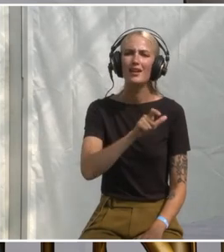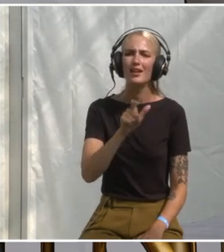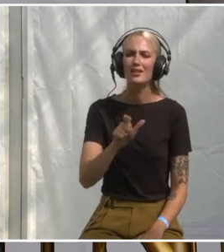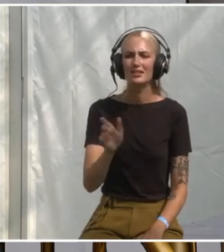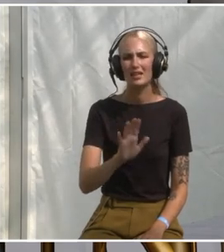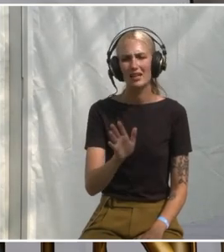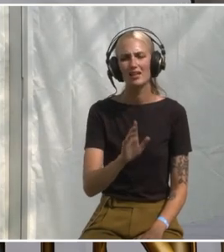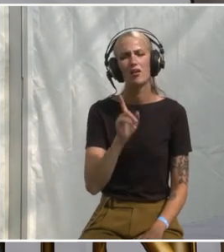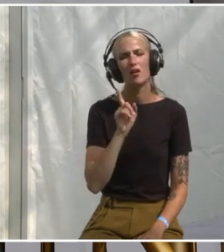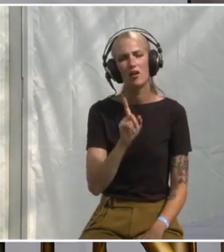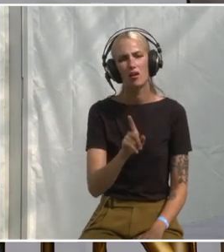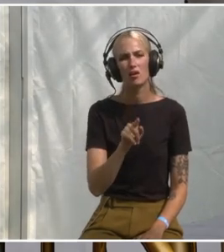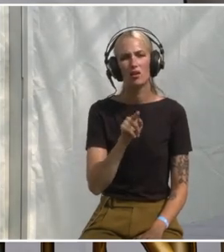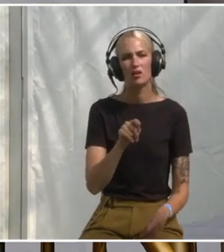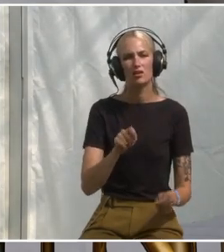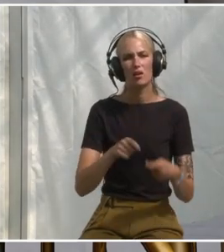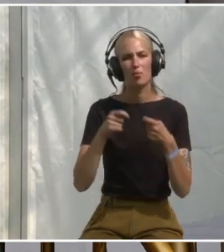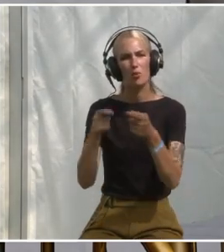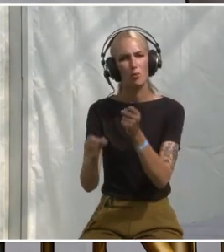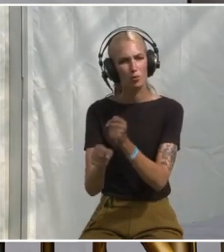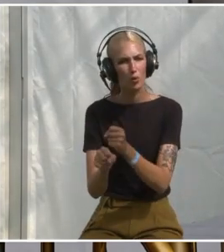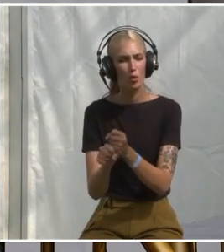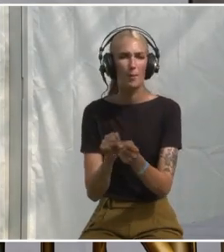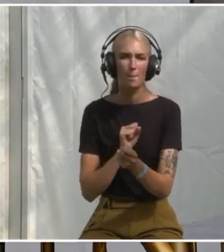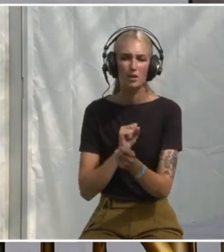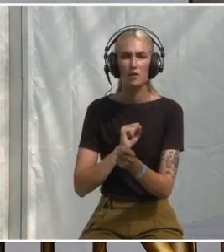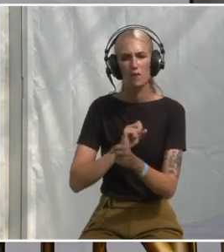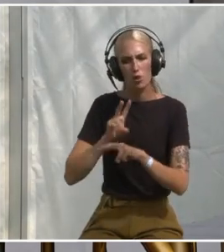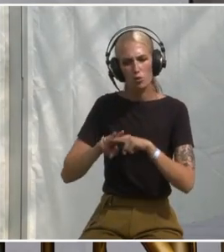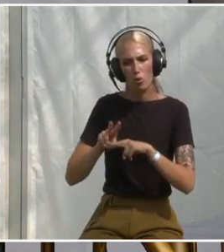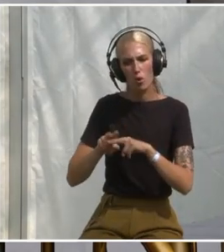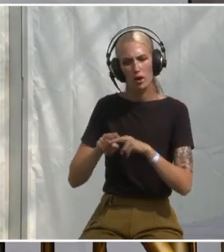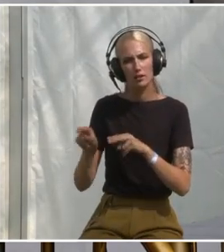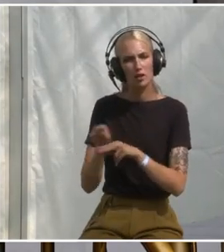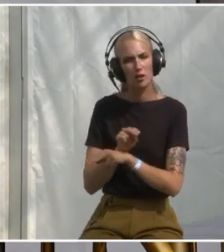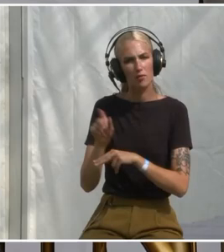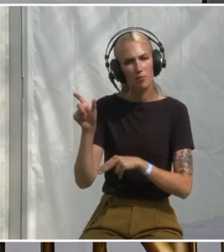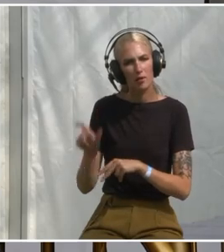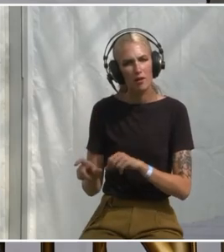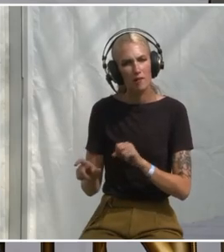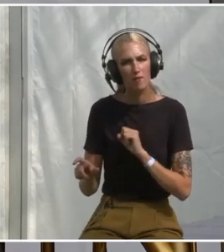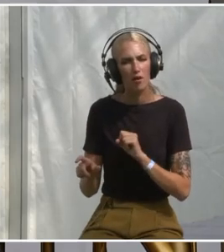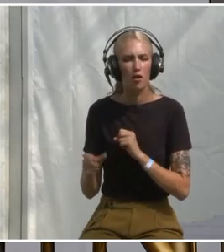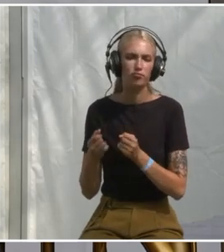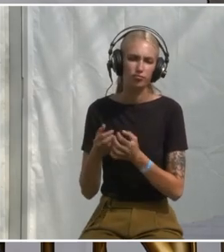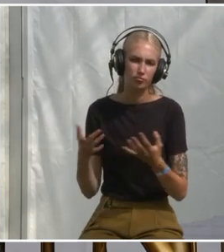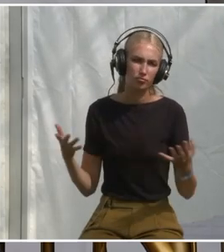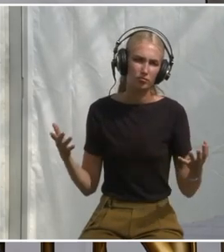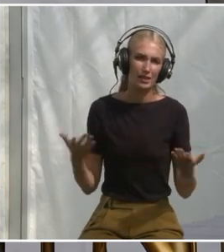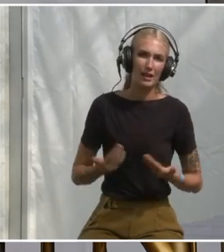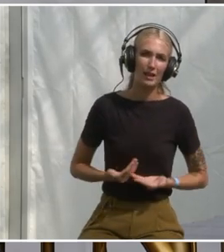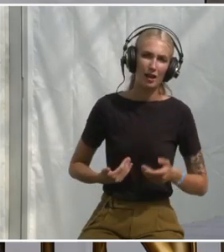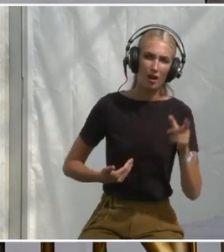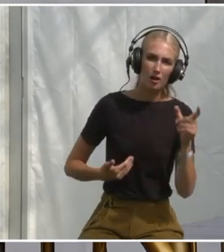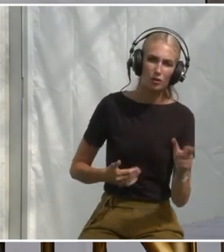know, provide both jobs because you need local repairing and so on. So I think this type of aspects can